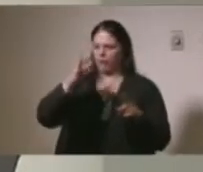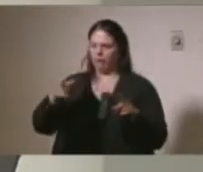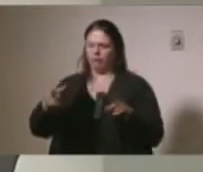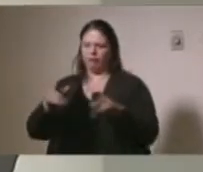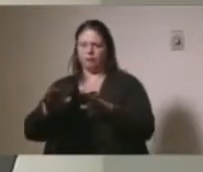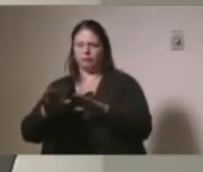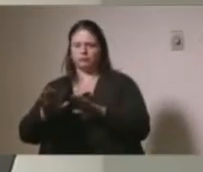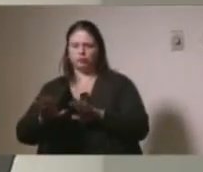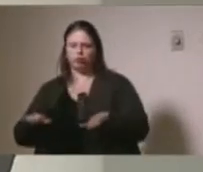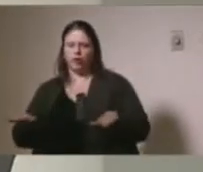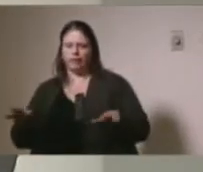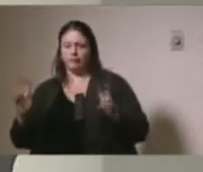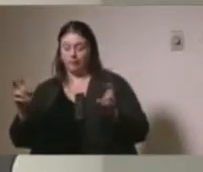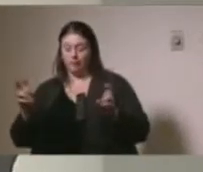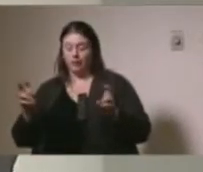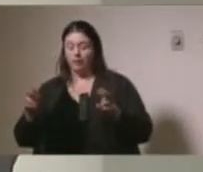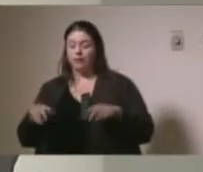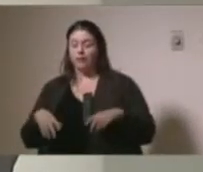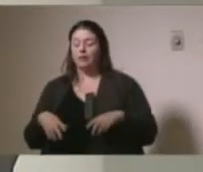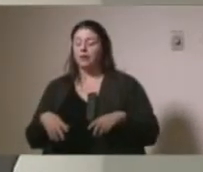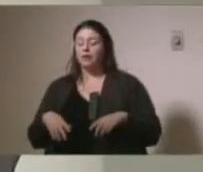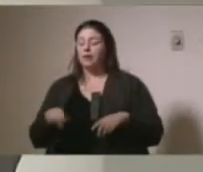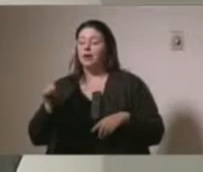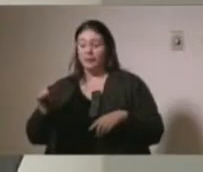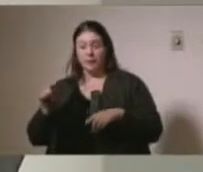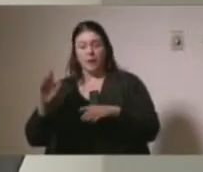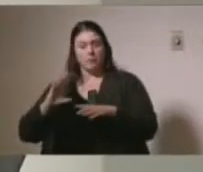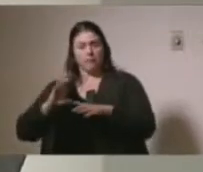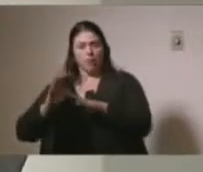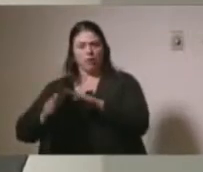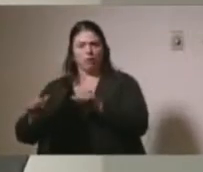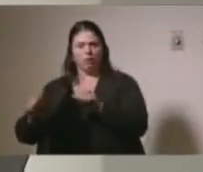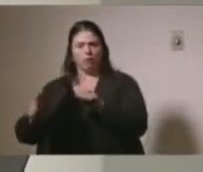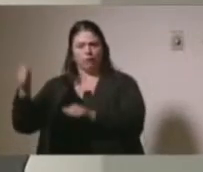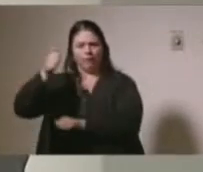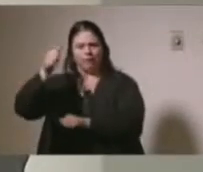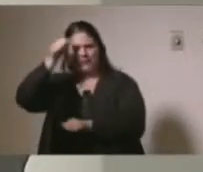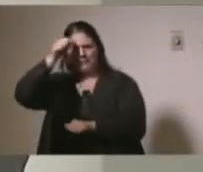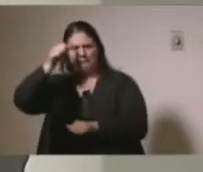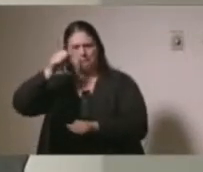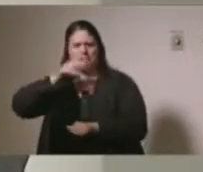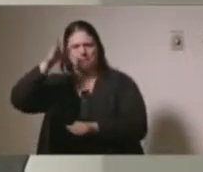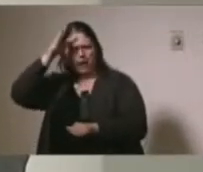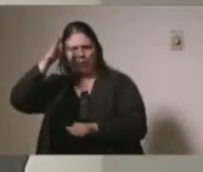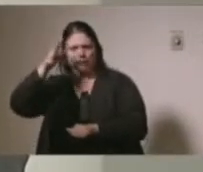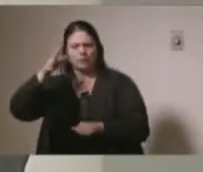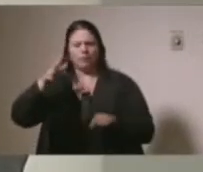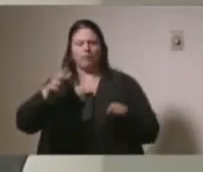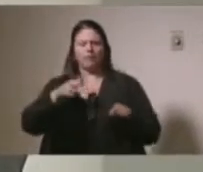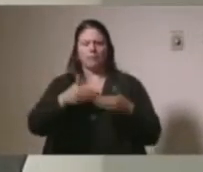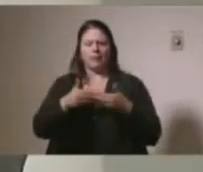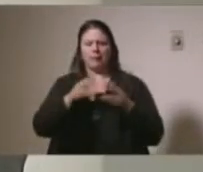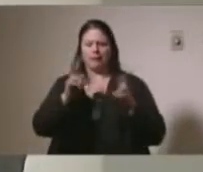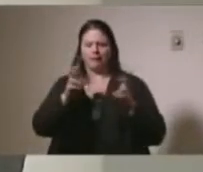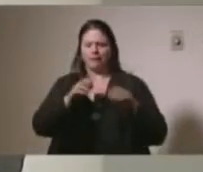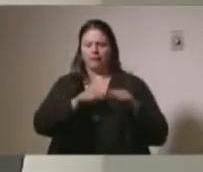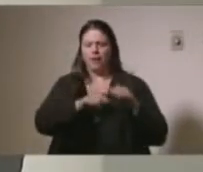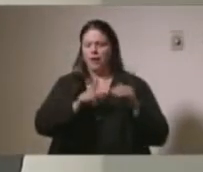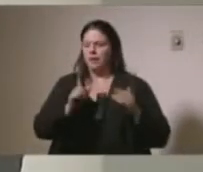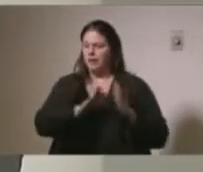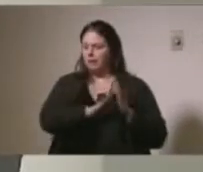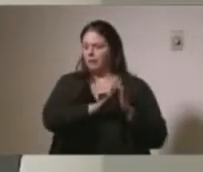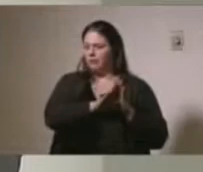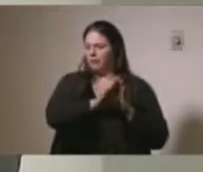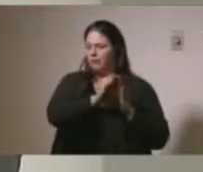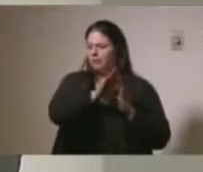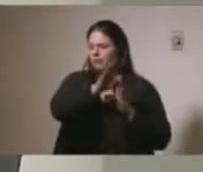had the dominant role, but as Kiwibank matures, I ask myself, who needs who the